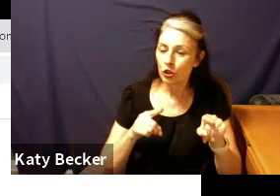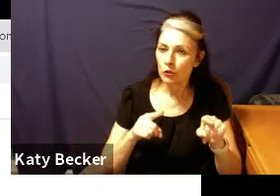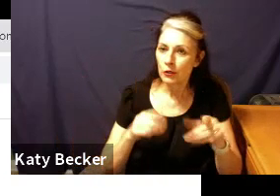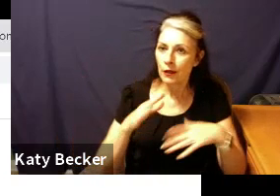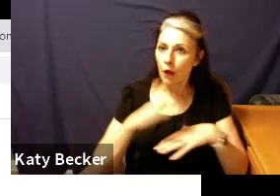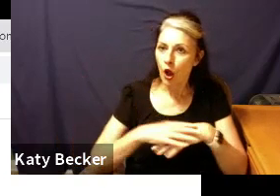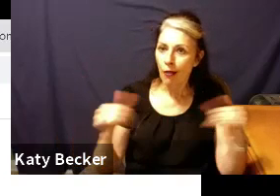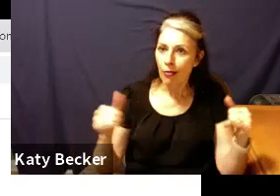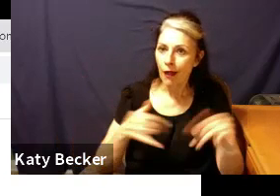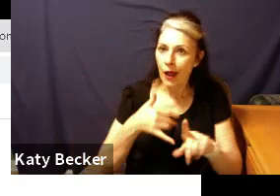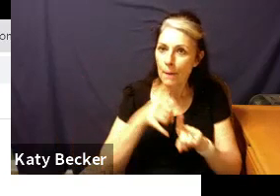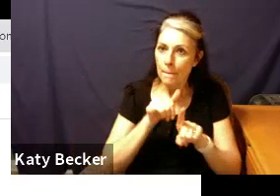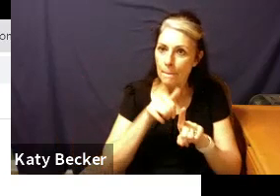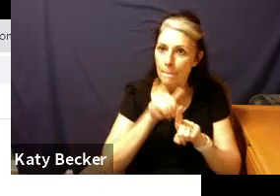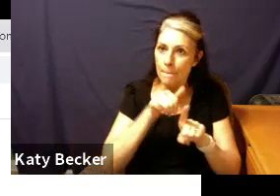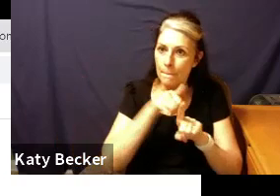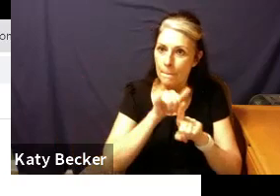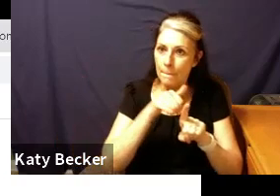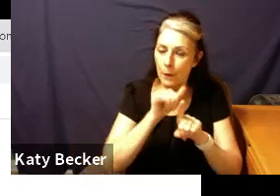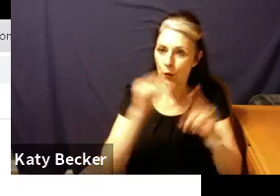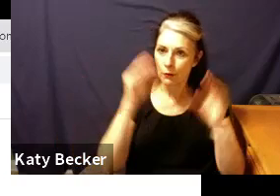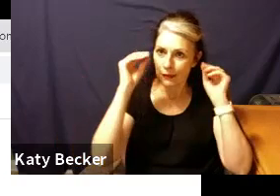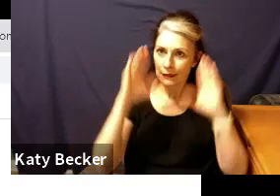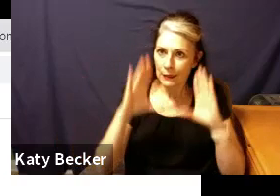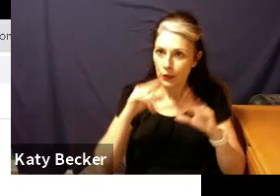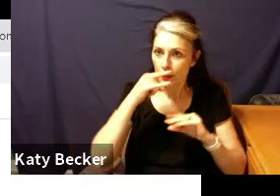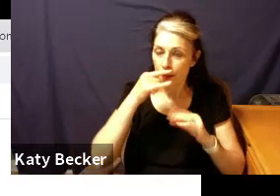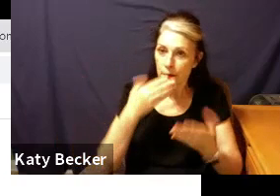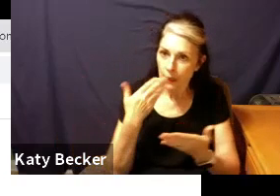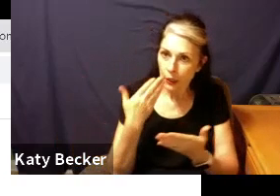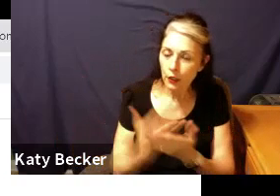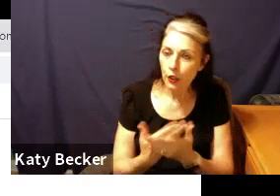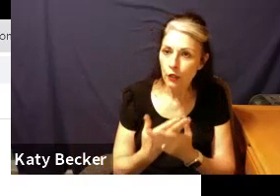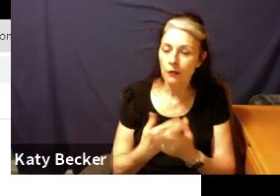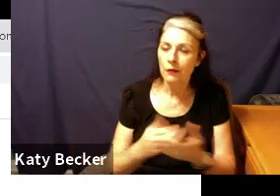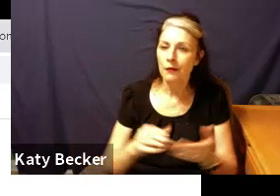cyberbullying is teaching our kids how to be good digital citizens.